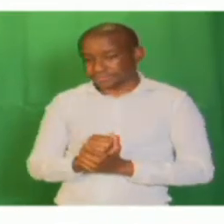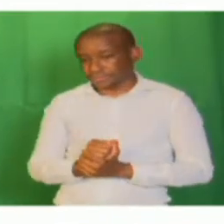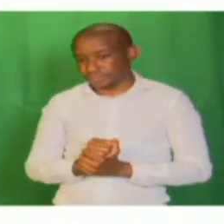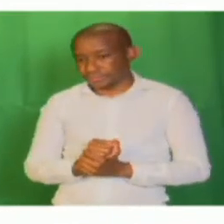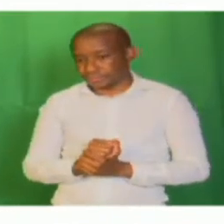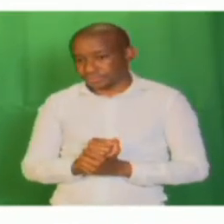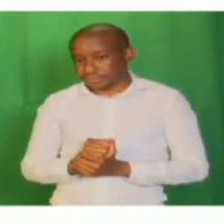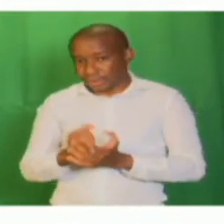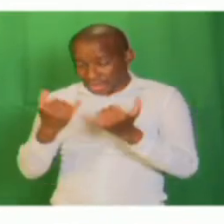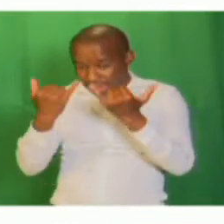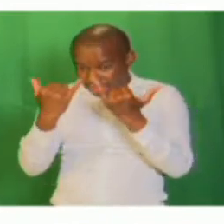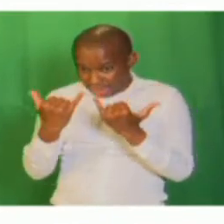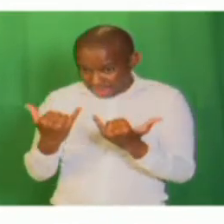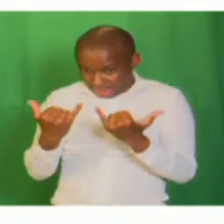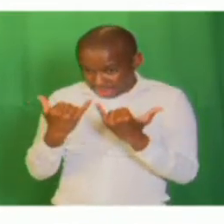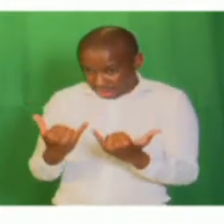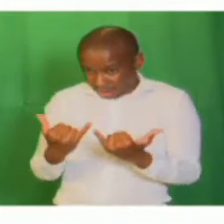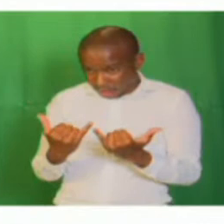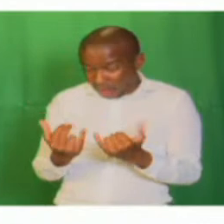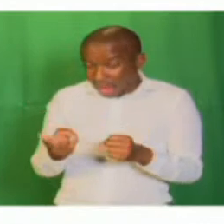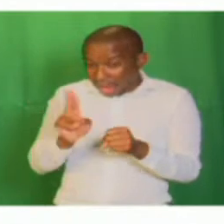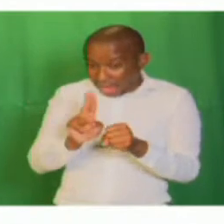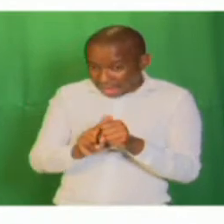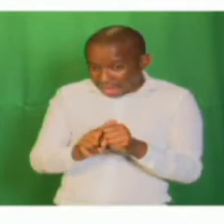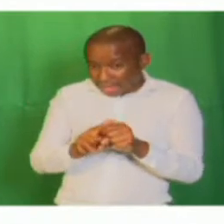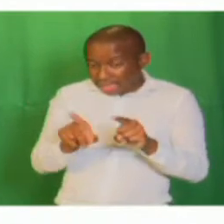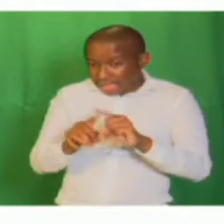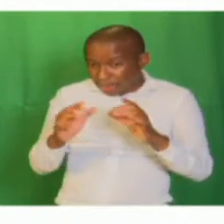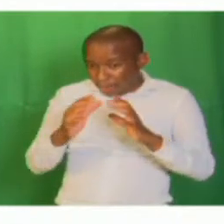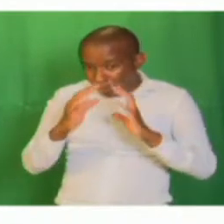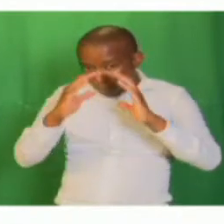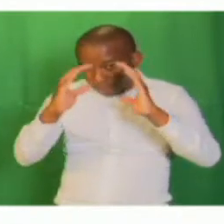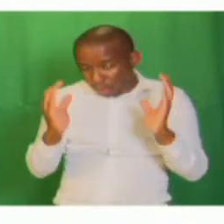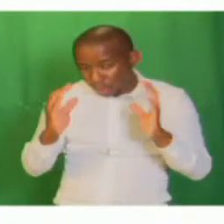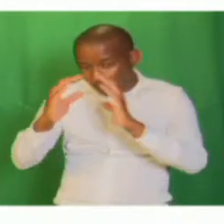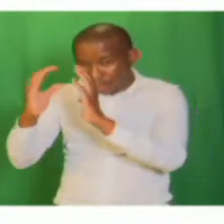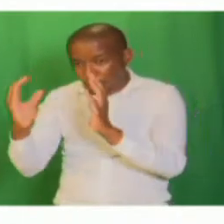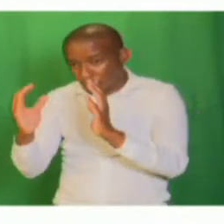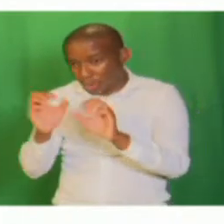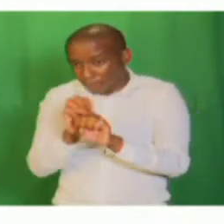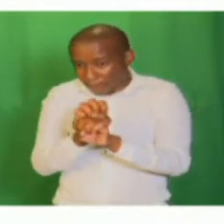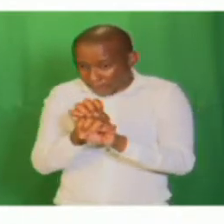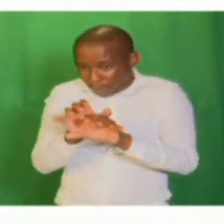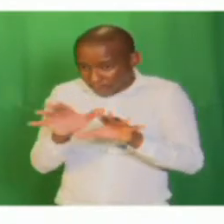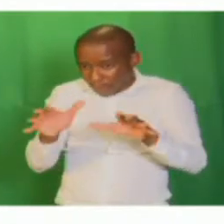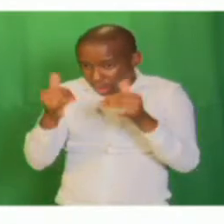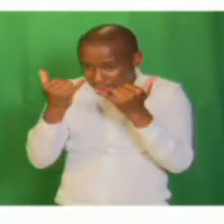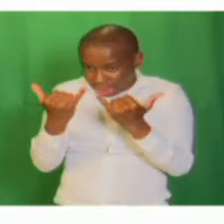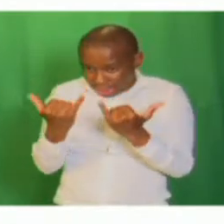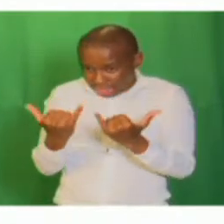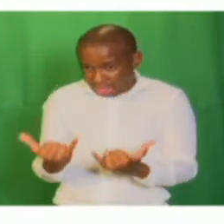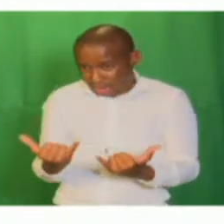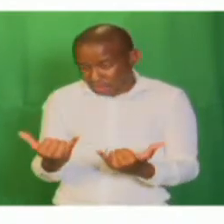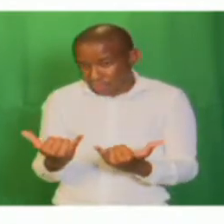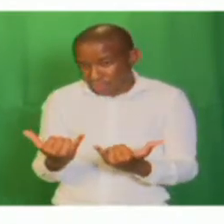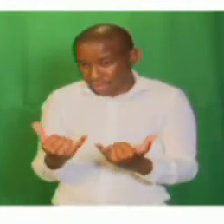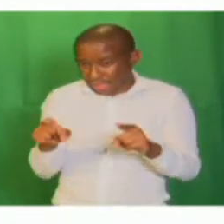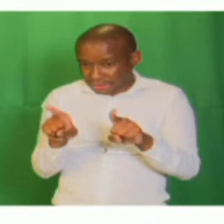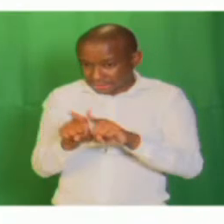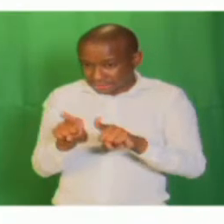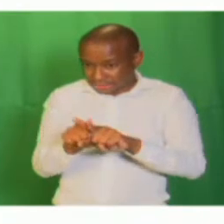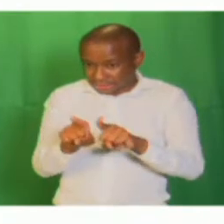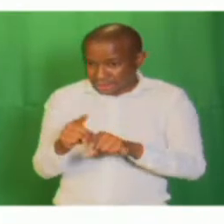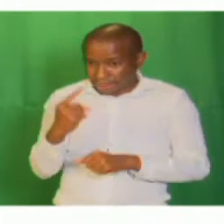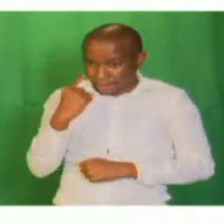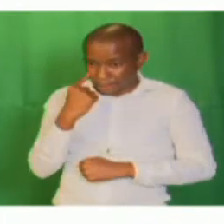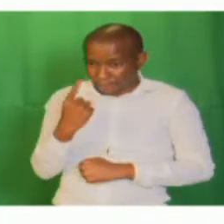let us then spread this number sentence. Let us spread this number sentence. Approach 2 says we